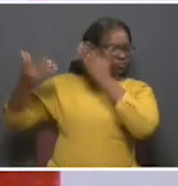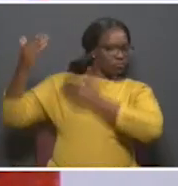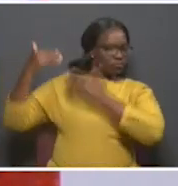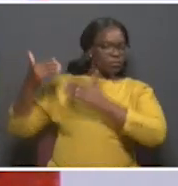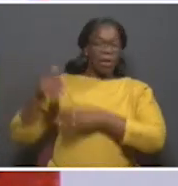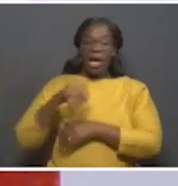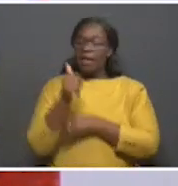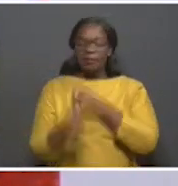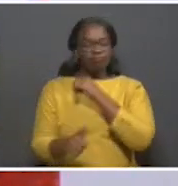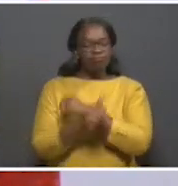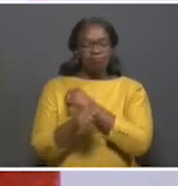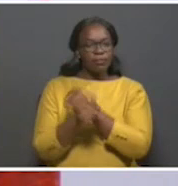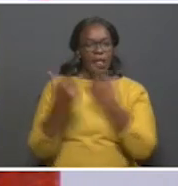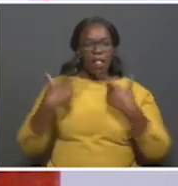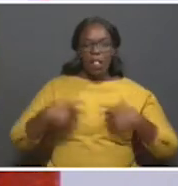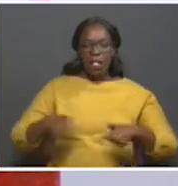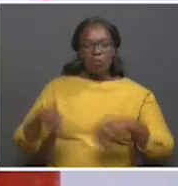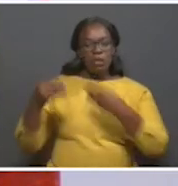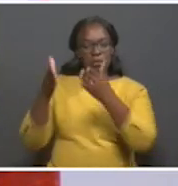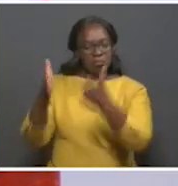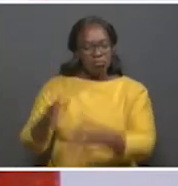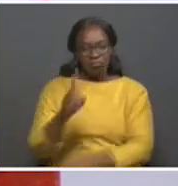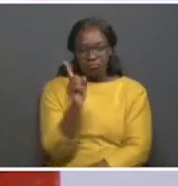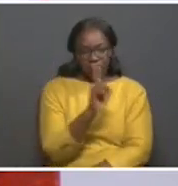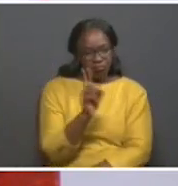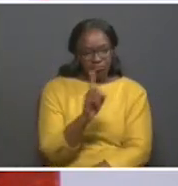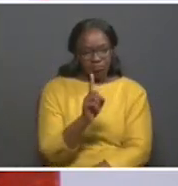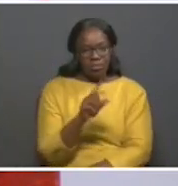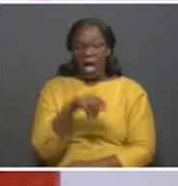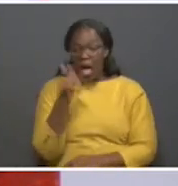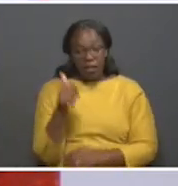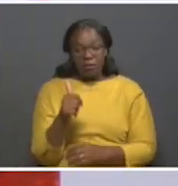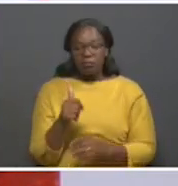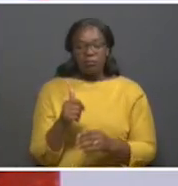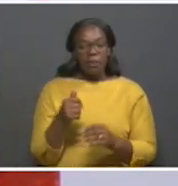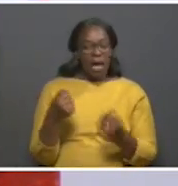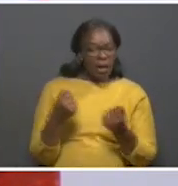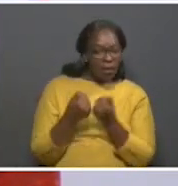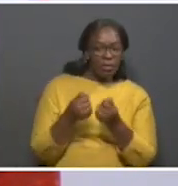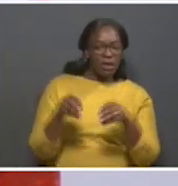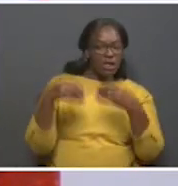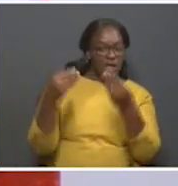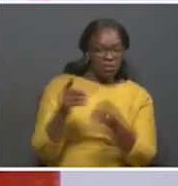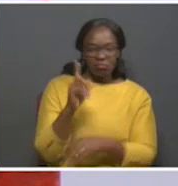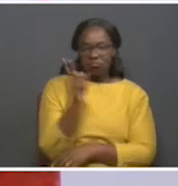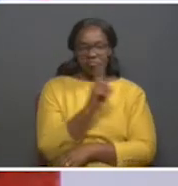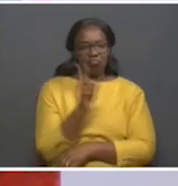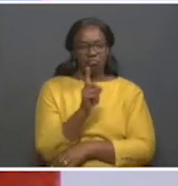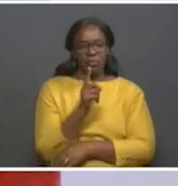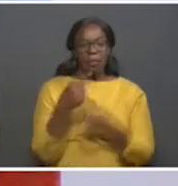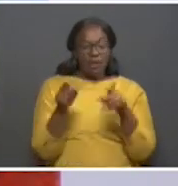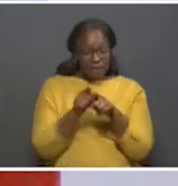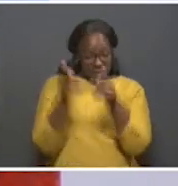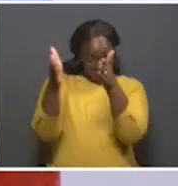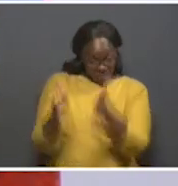harm was allowed on this perpetrator. No harm would come on the perpetrator. In addition, the